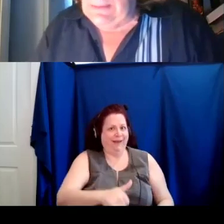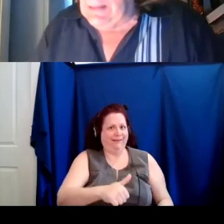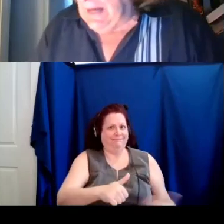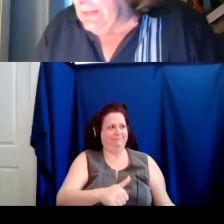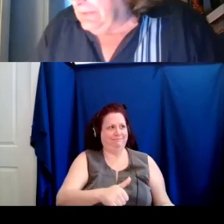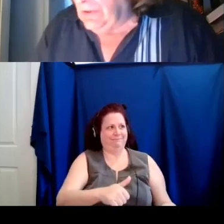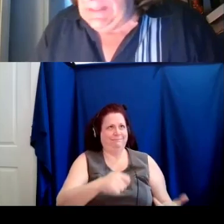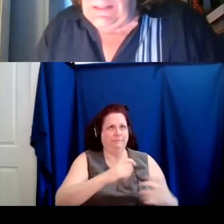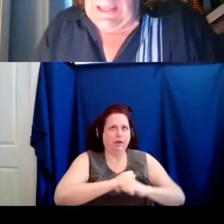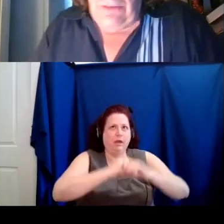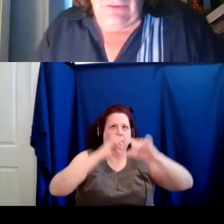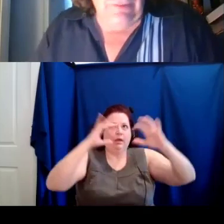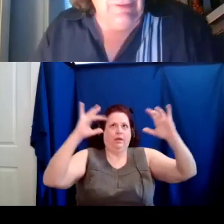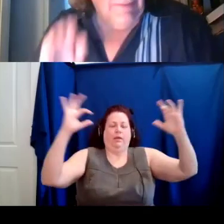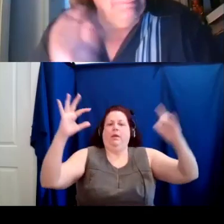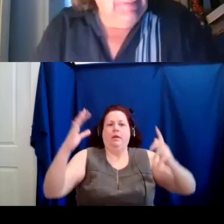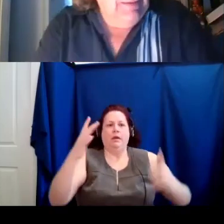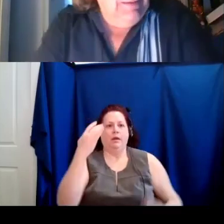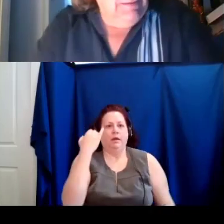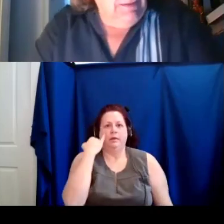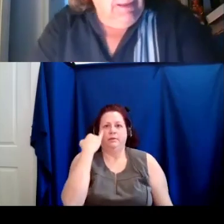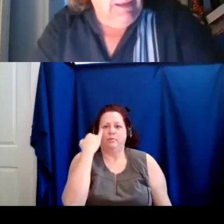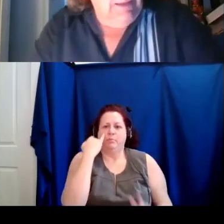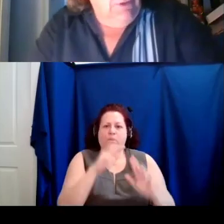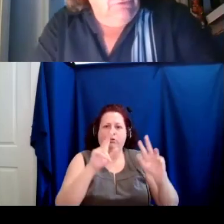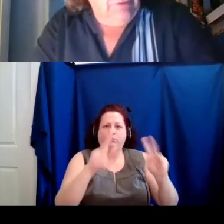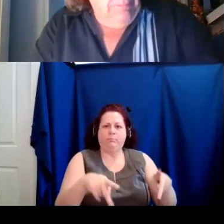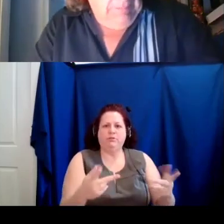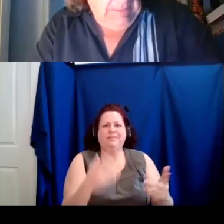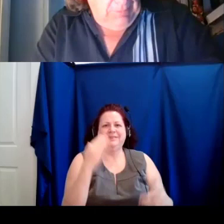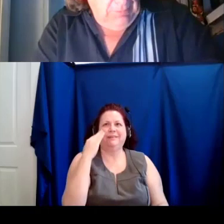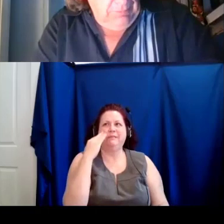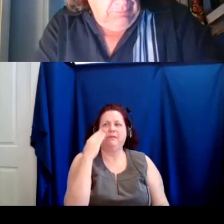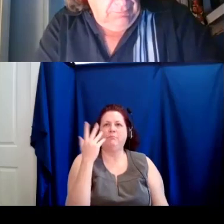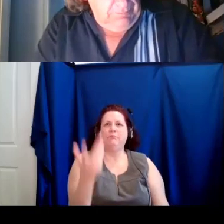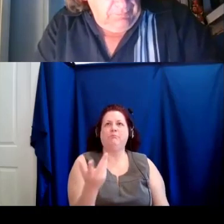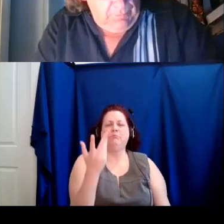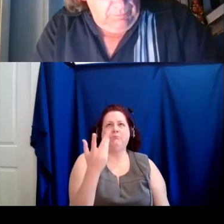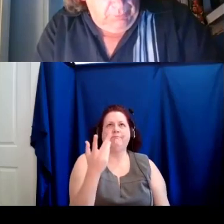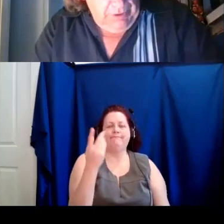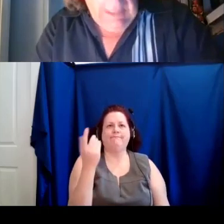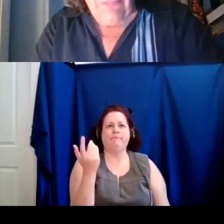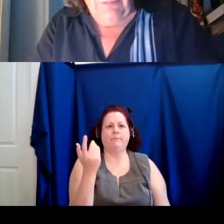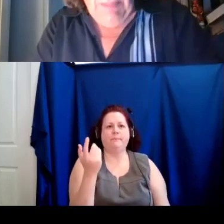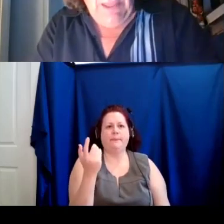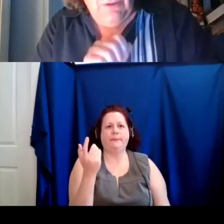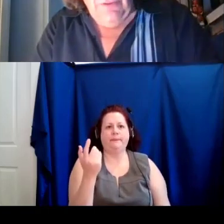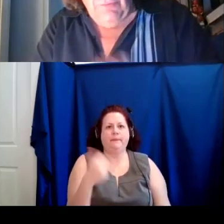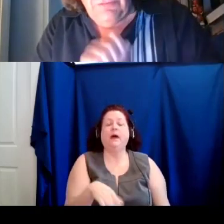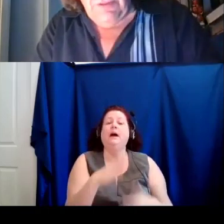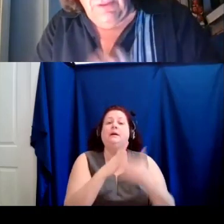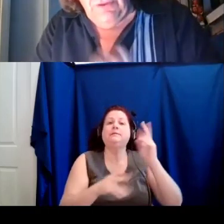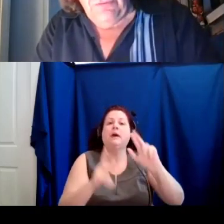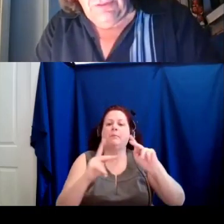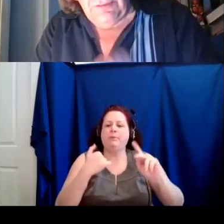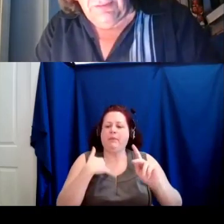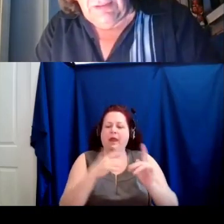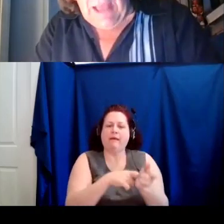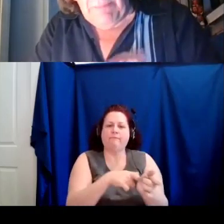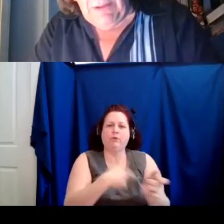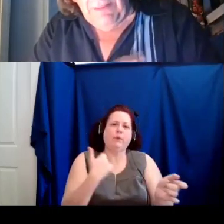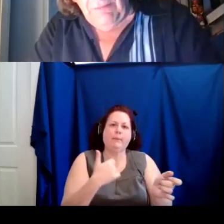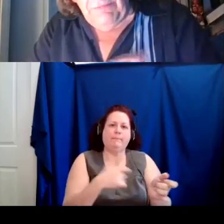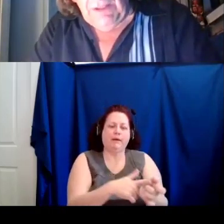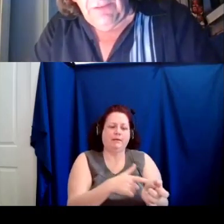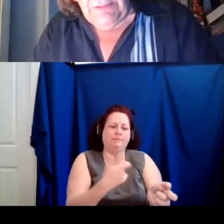person, I don't know, engages in, I know some people will put an elastic band on their wrist and they'll use it to